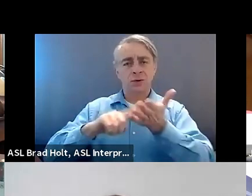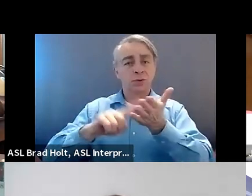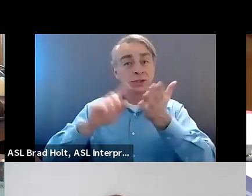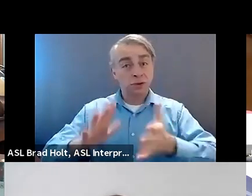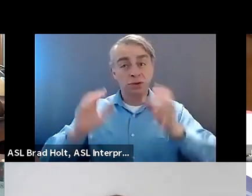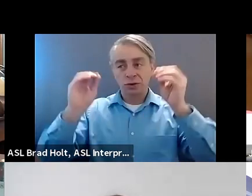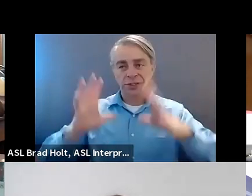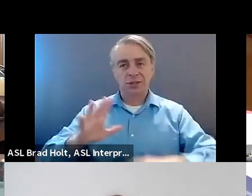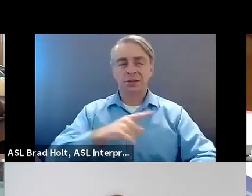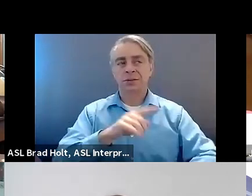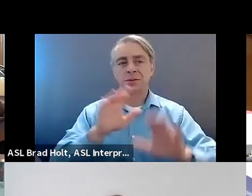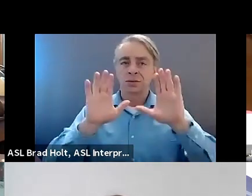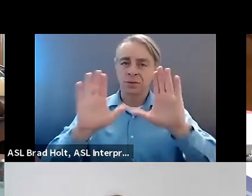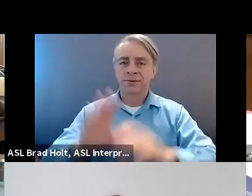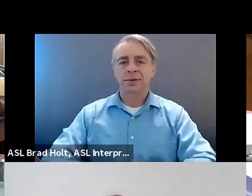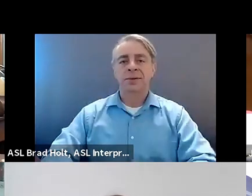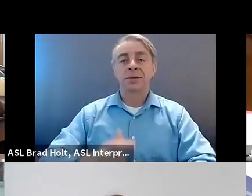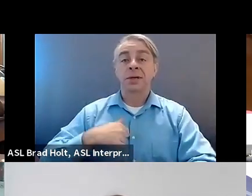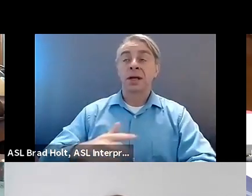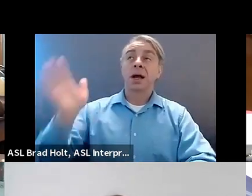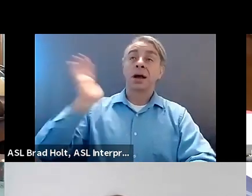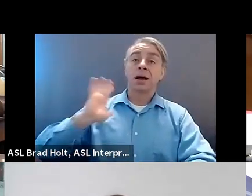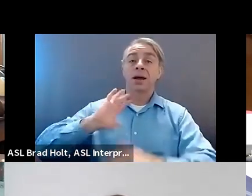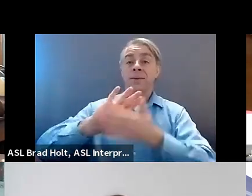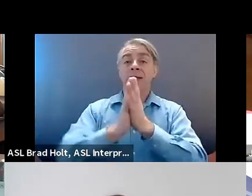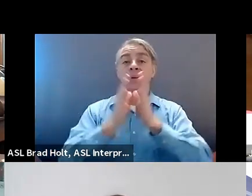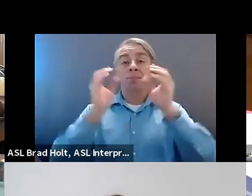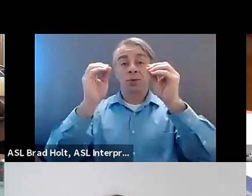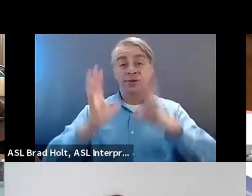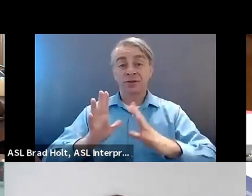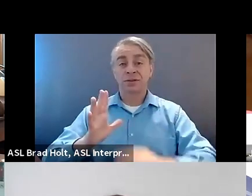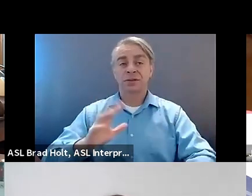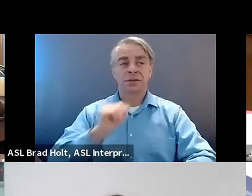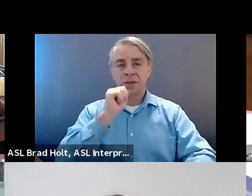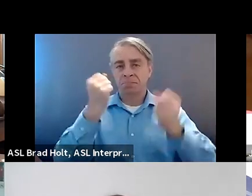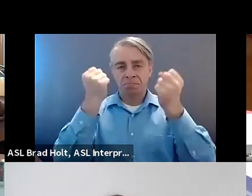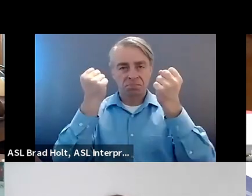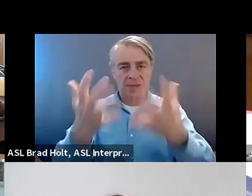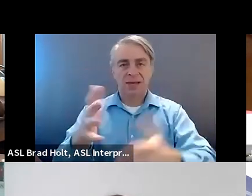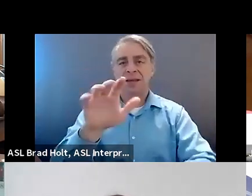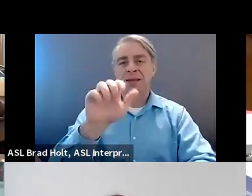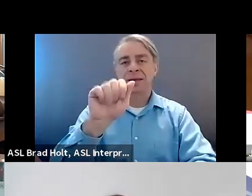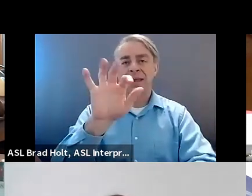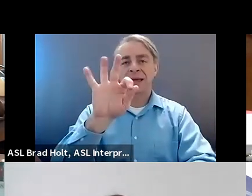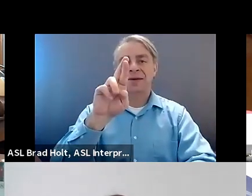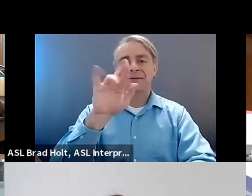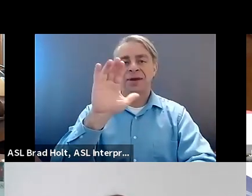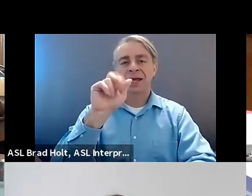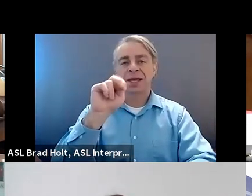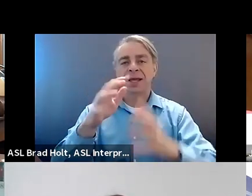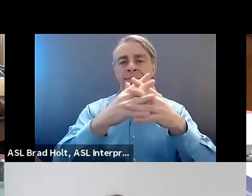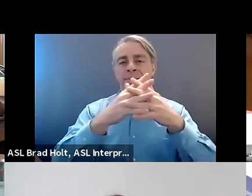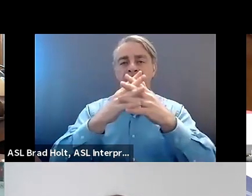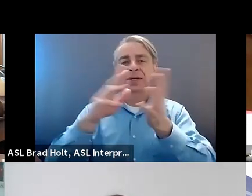When I first became a professor, there were few African-American scholars on the faculties of prestigious